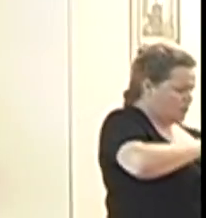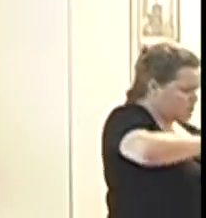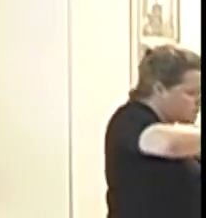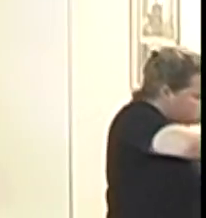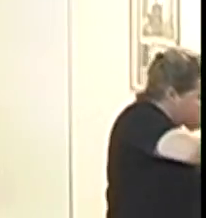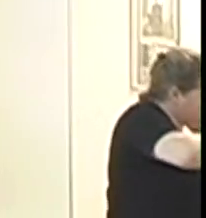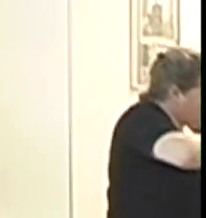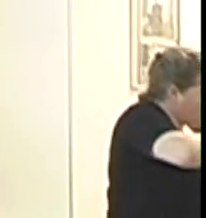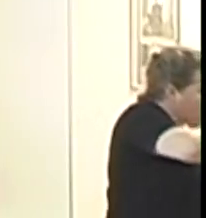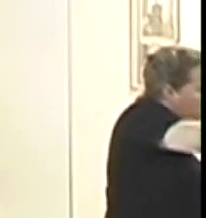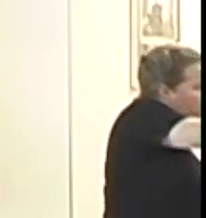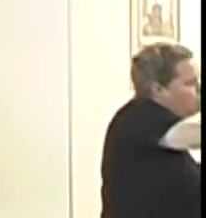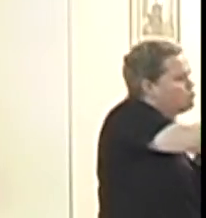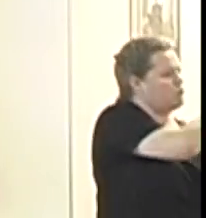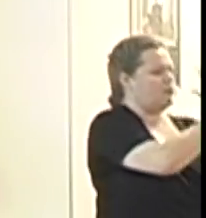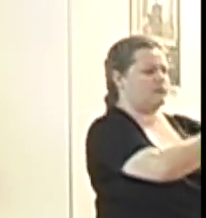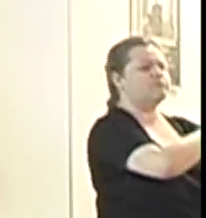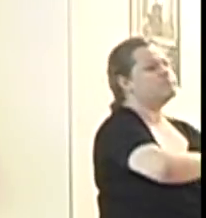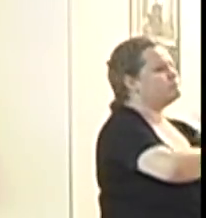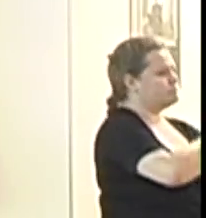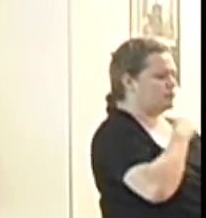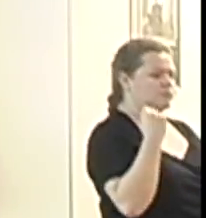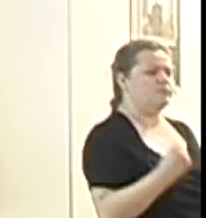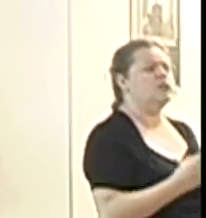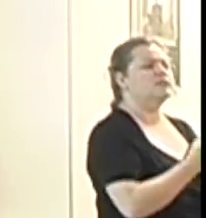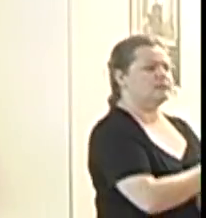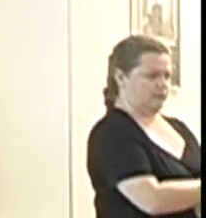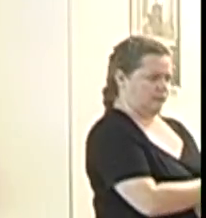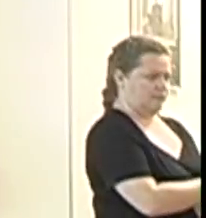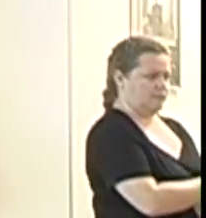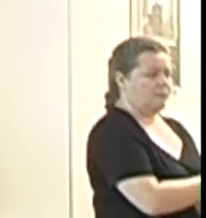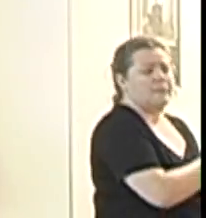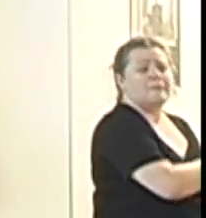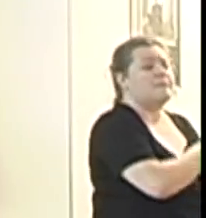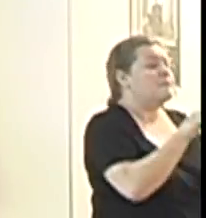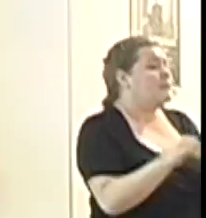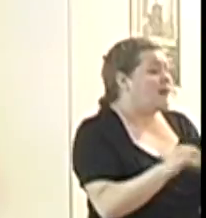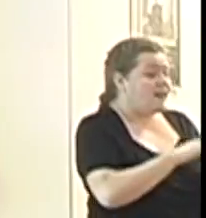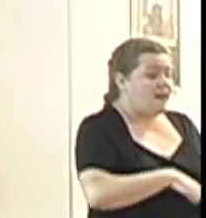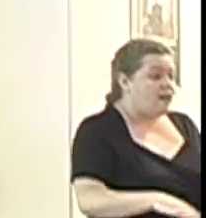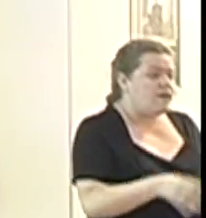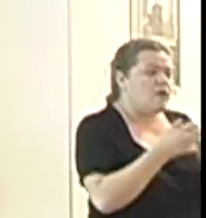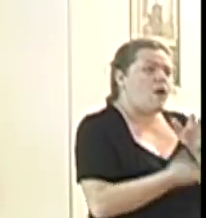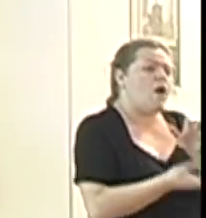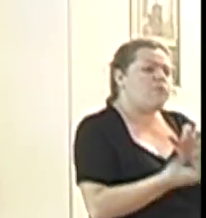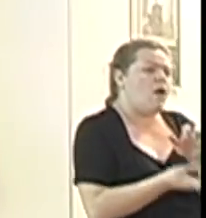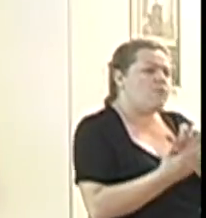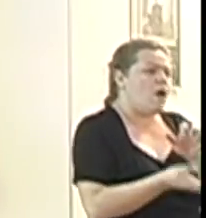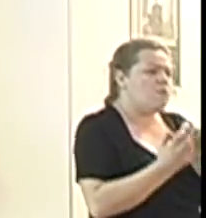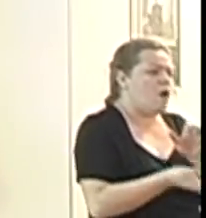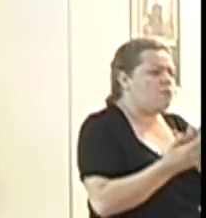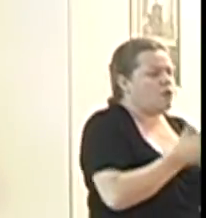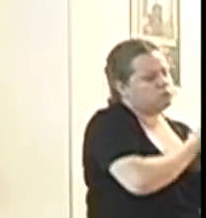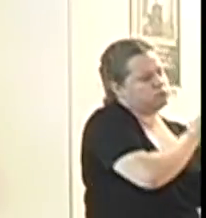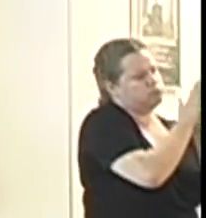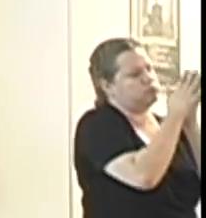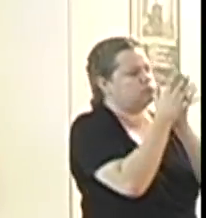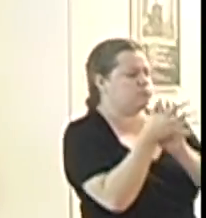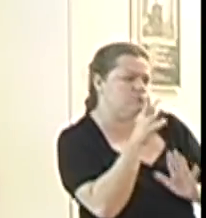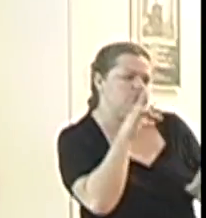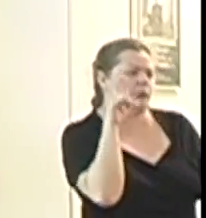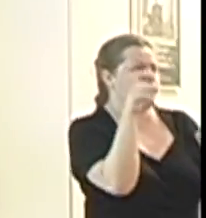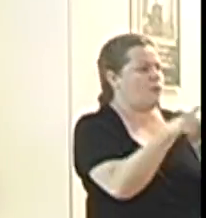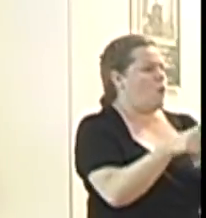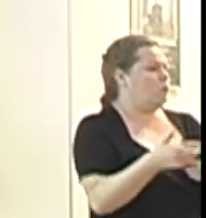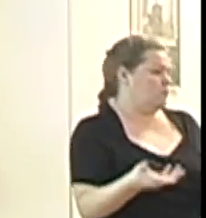signing, just like in the babbling to word transition in speech. And the suggestion